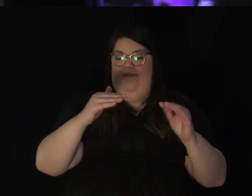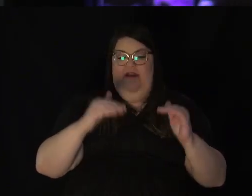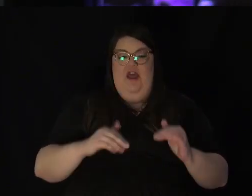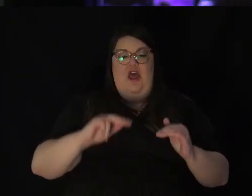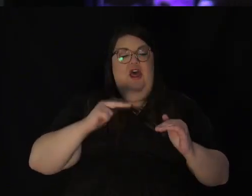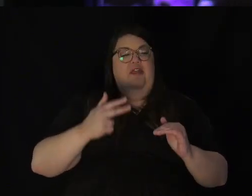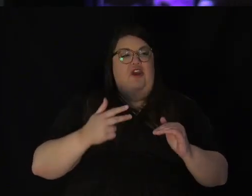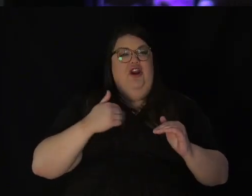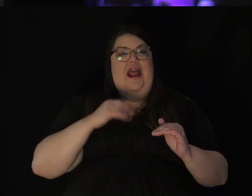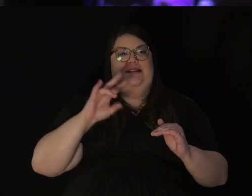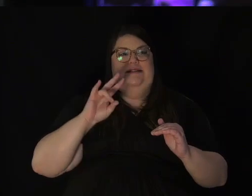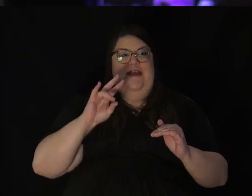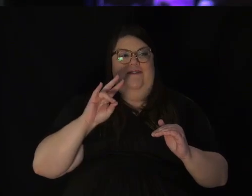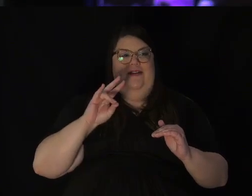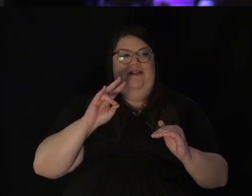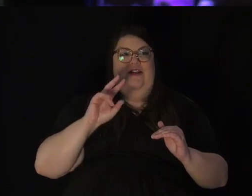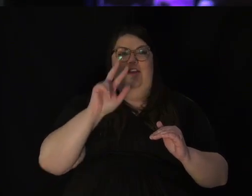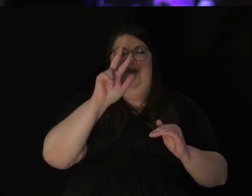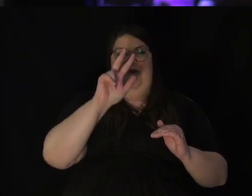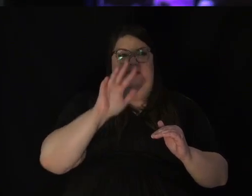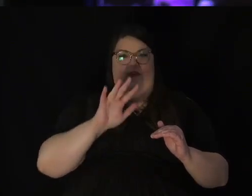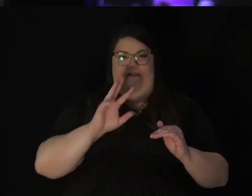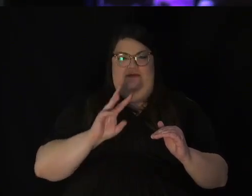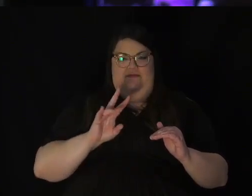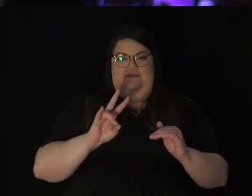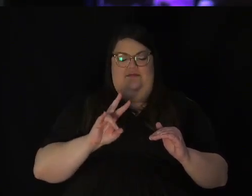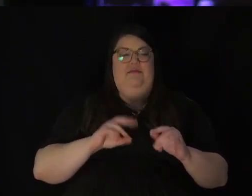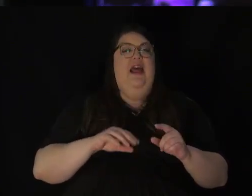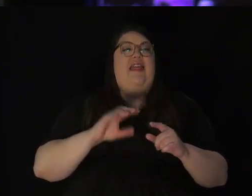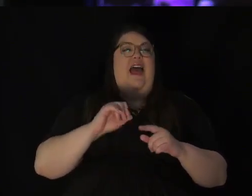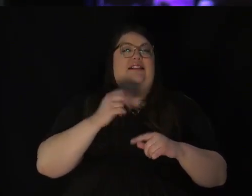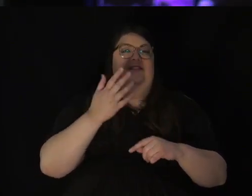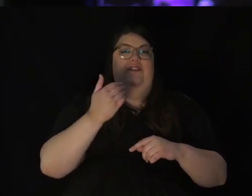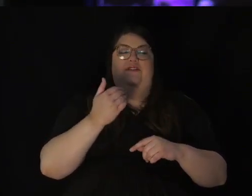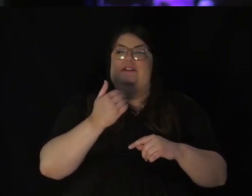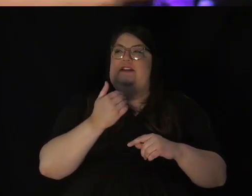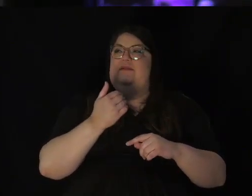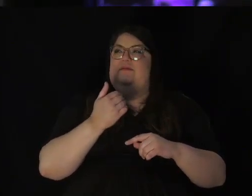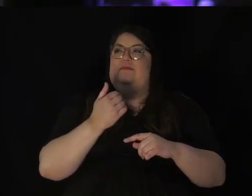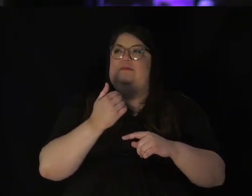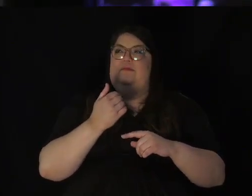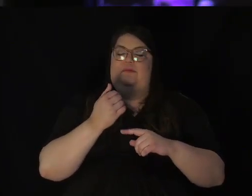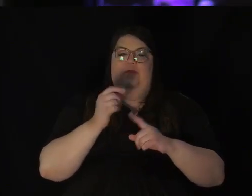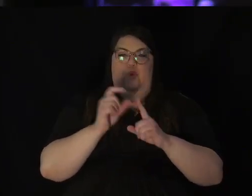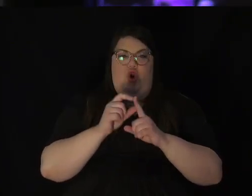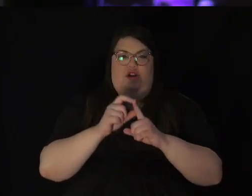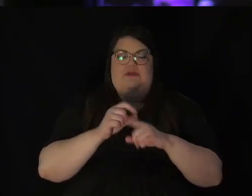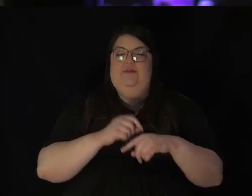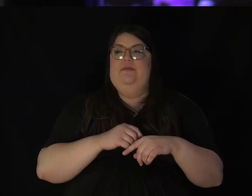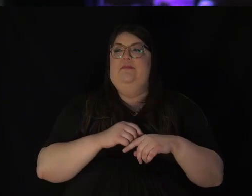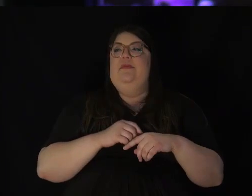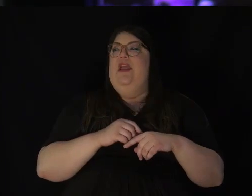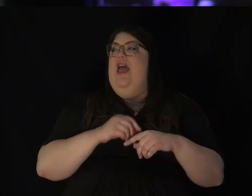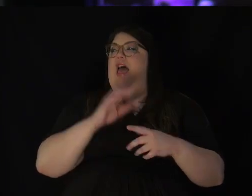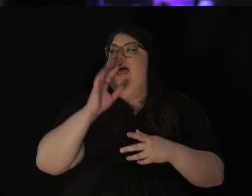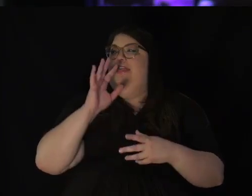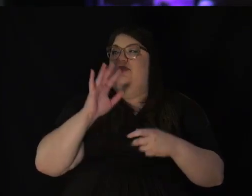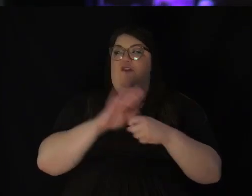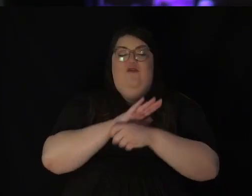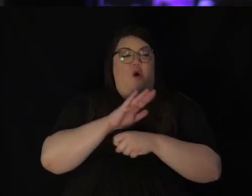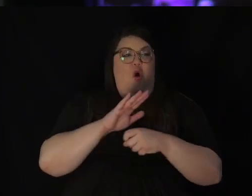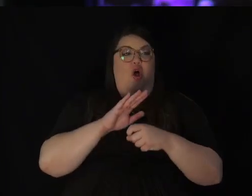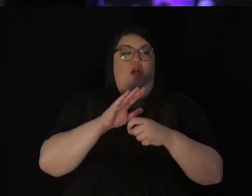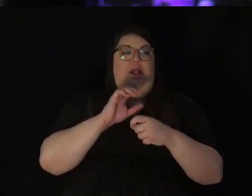seven words. That's 15 words in total. And out of all of that in the entire blessing, there are